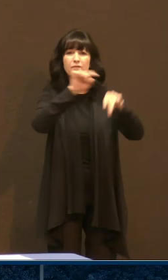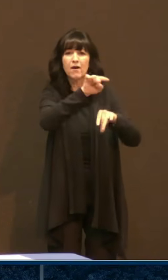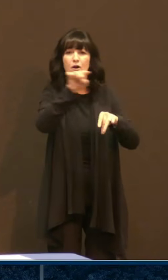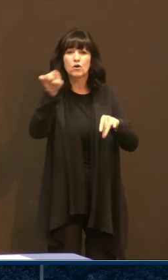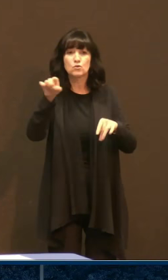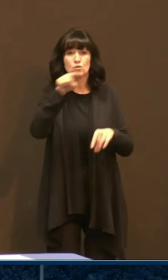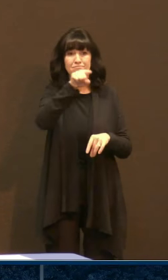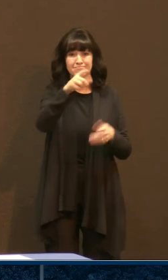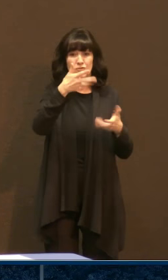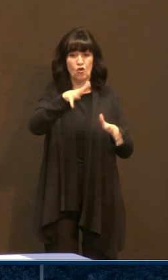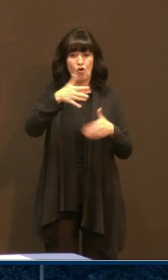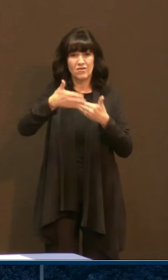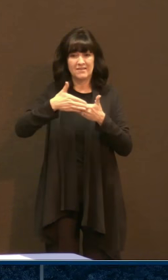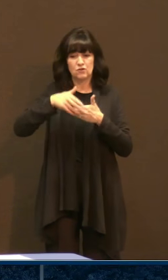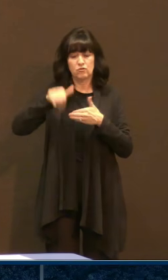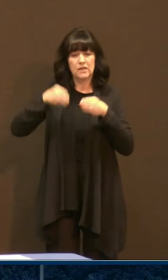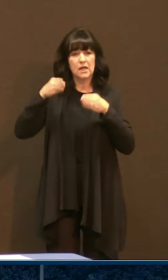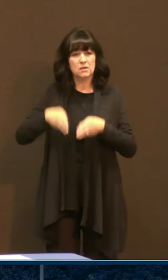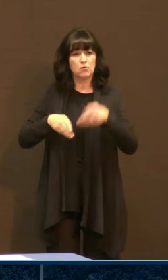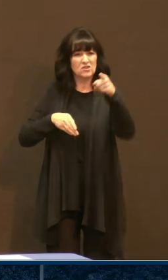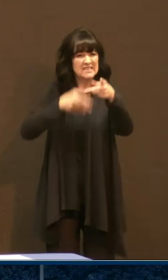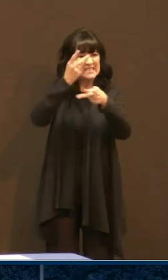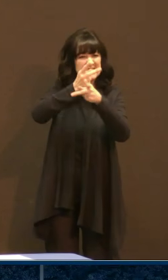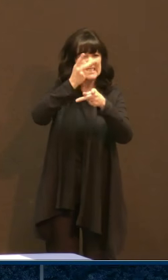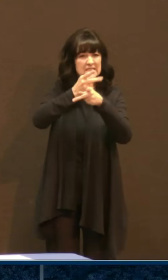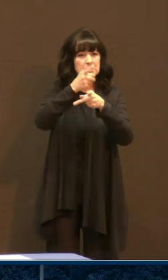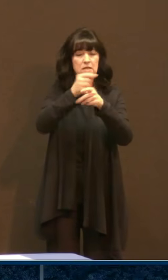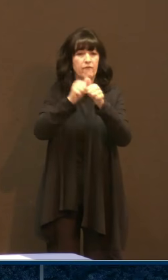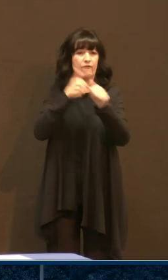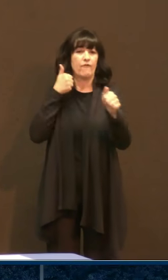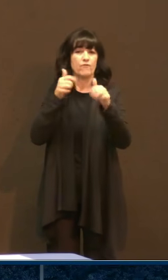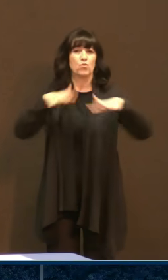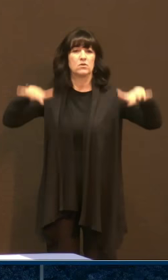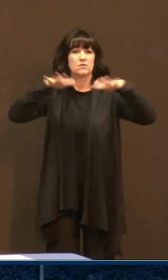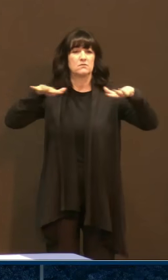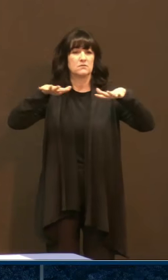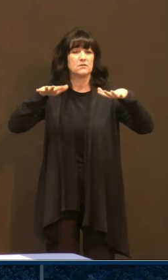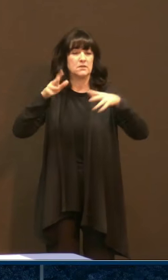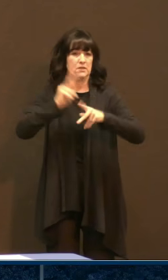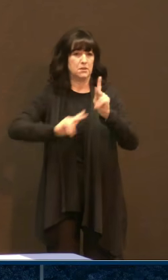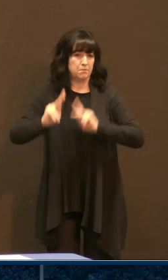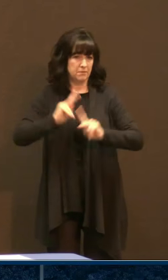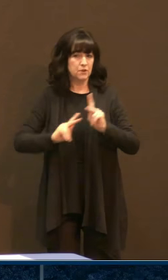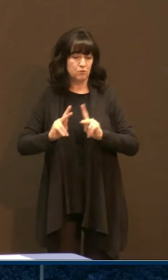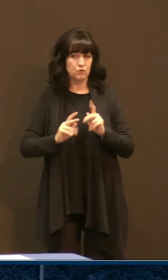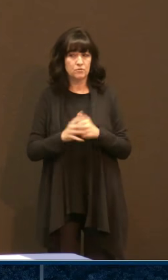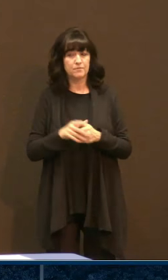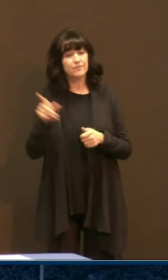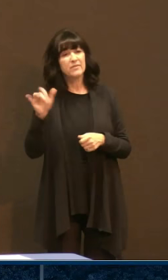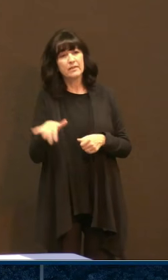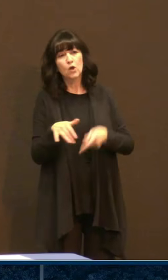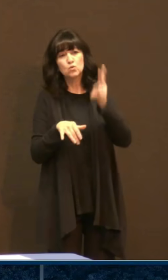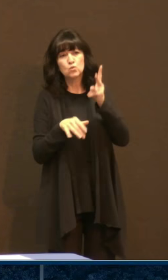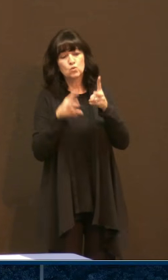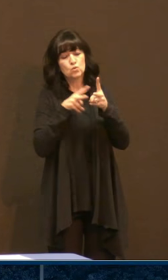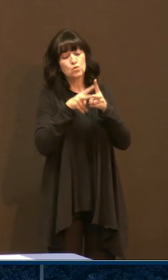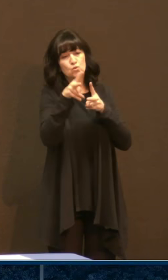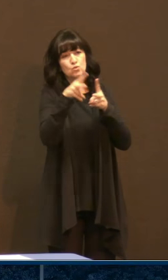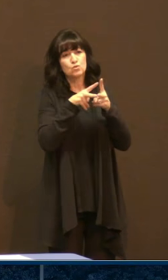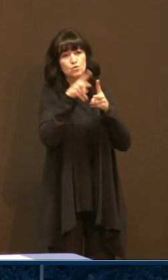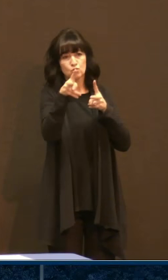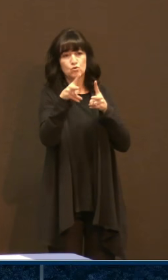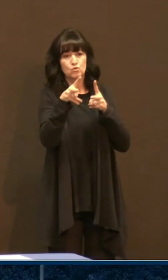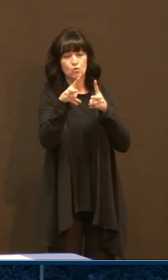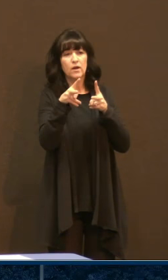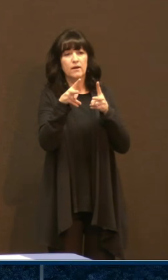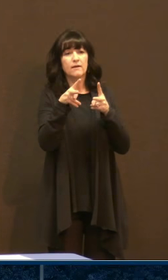still have a lot more work to do. Yeah, and I mentioned the two-track approach in terms of testing at work sites in